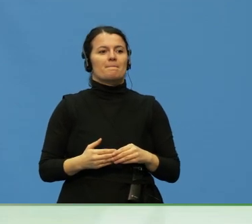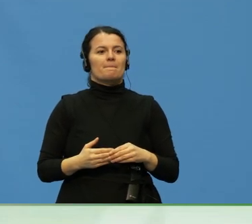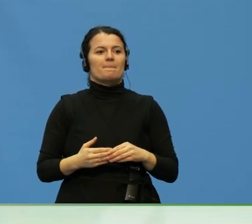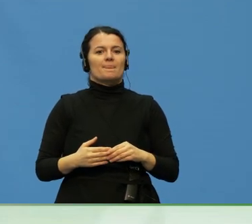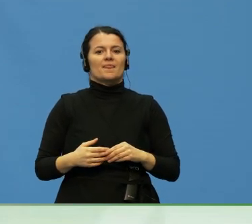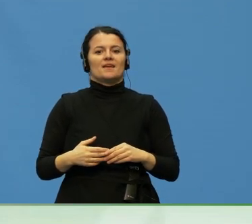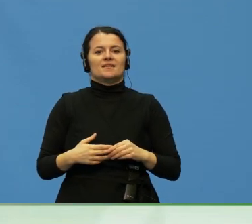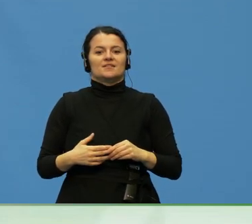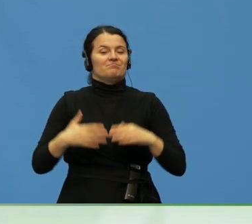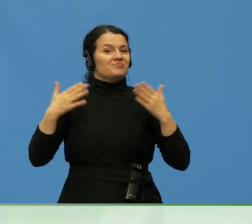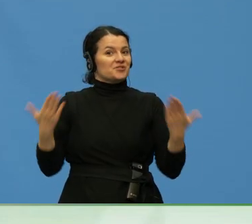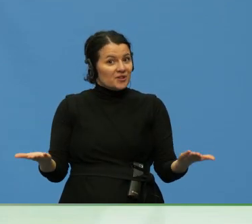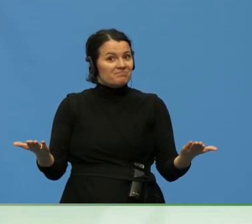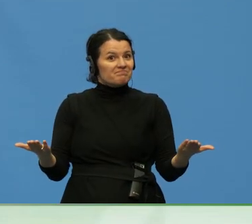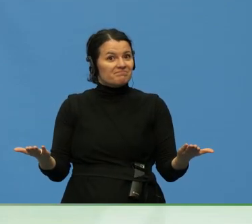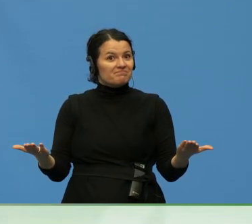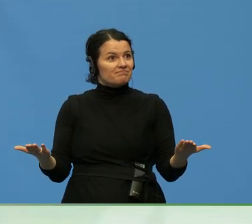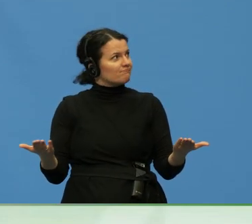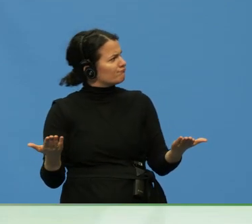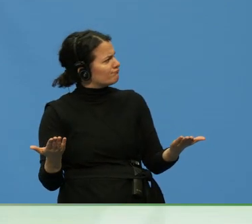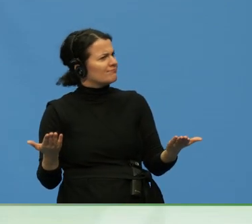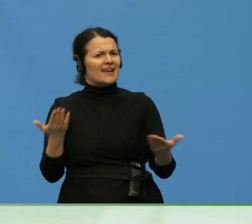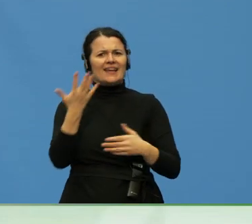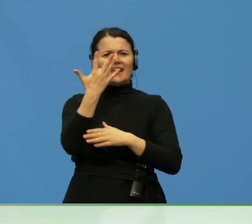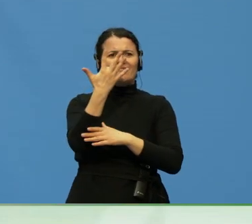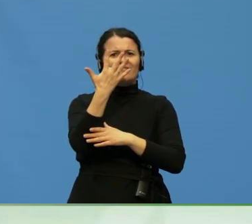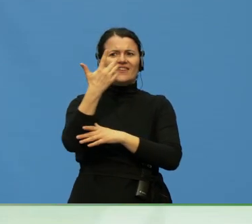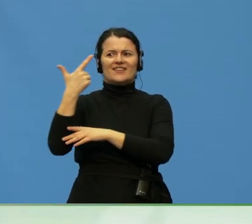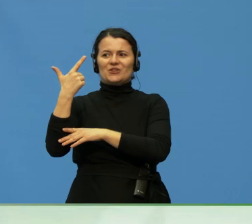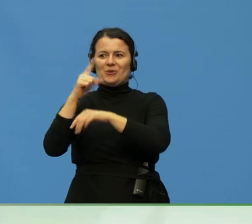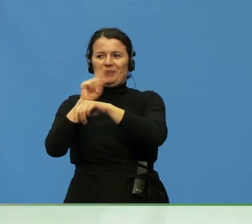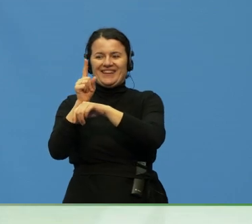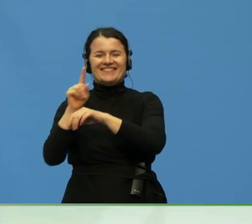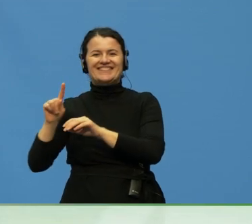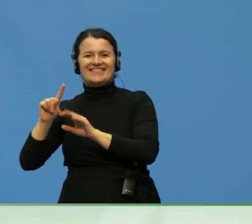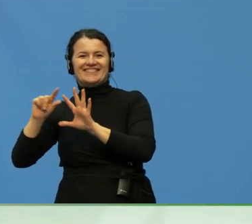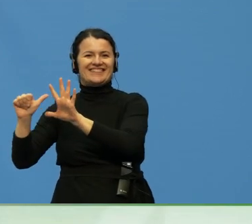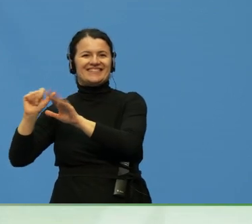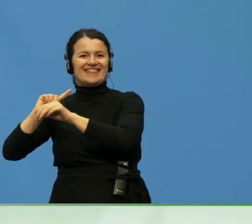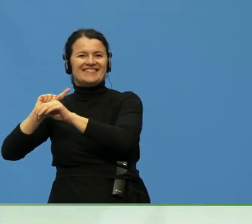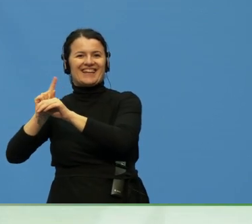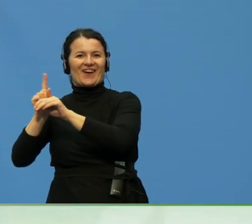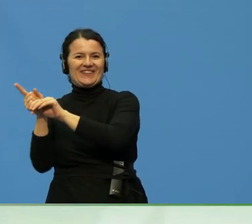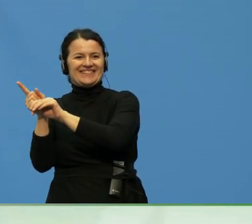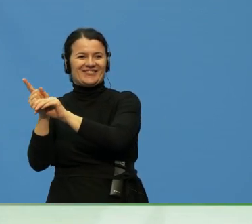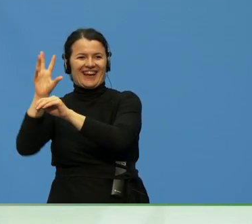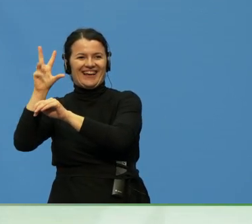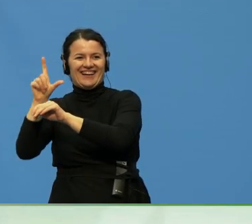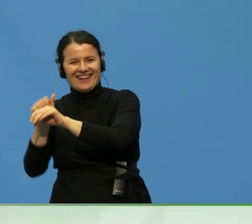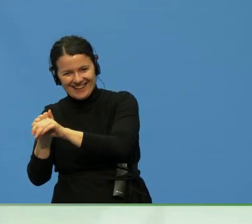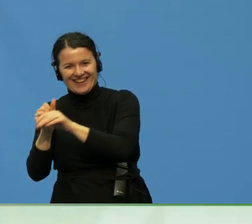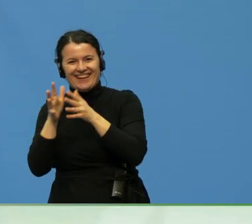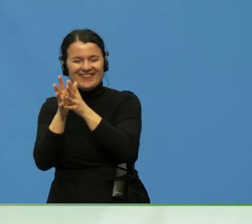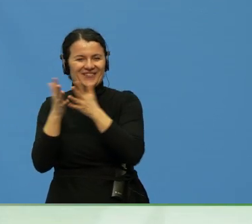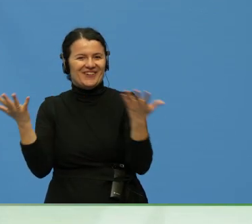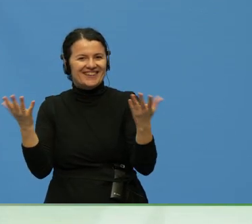So we will spend the next 52 minutes and 16 seconds exploring how to truly level the playing